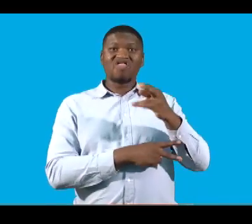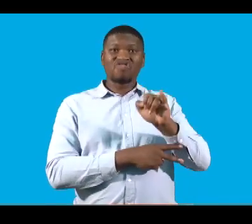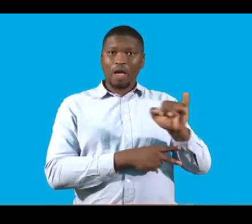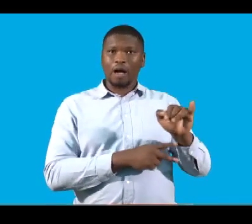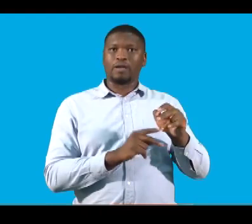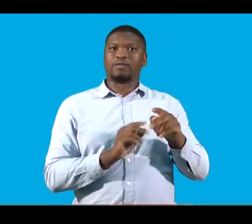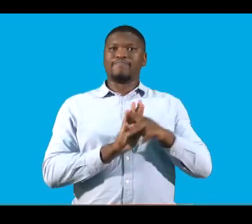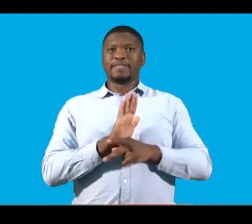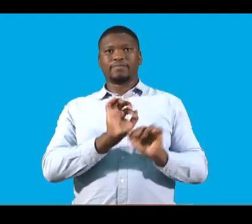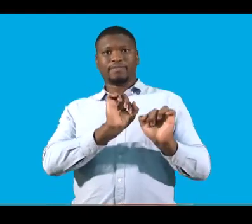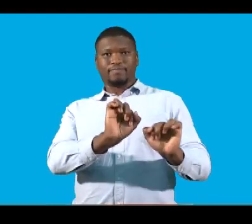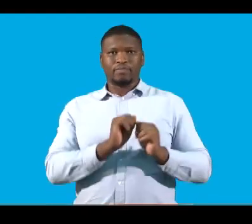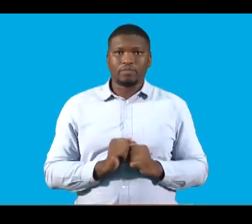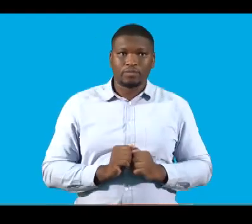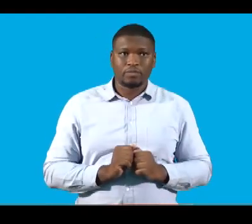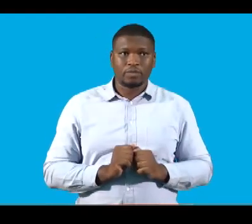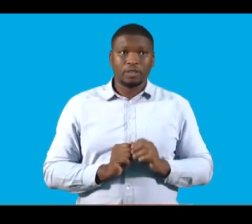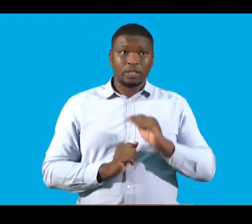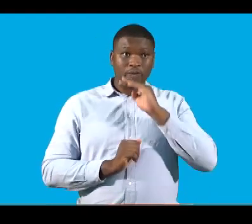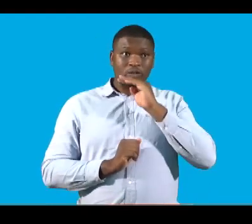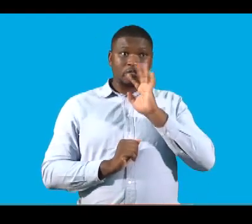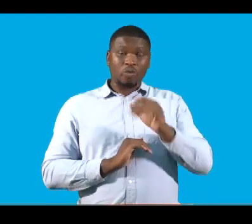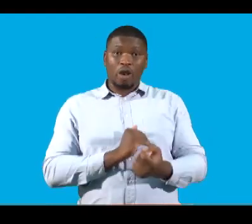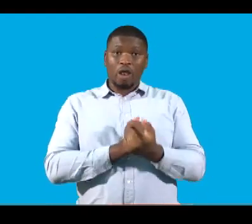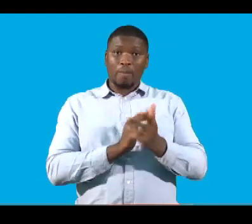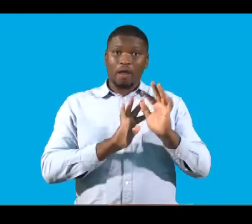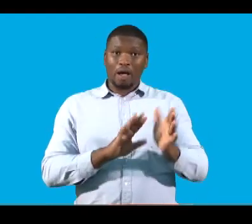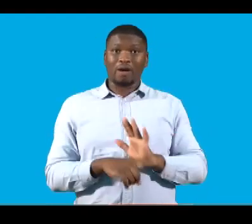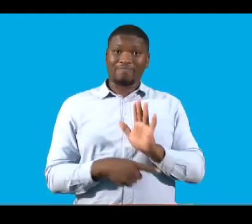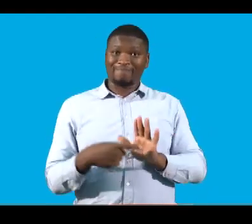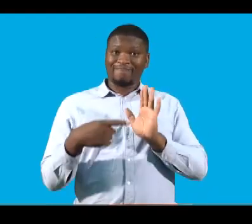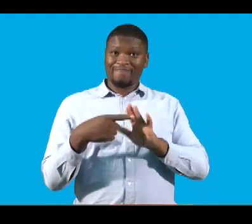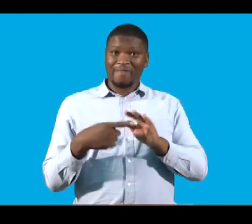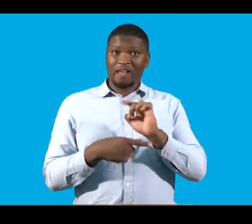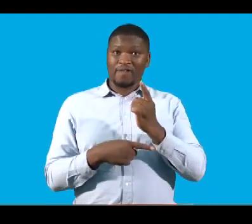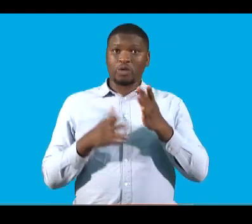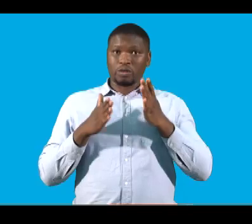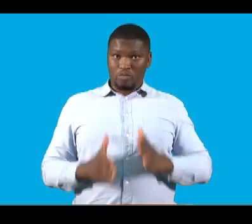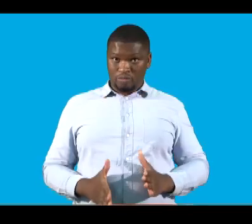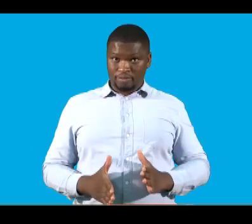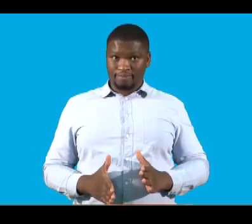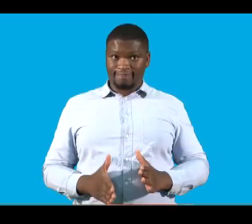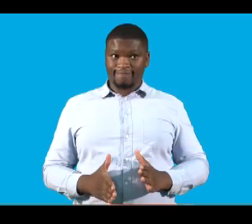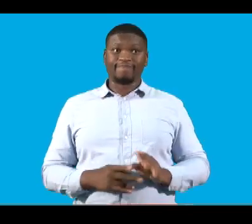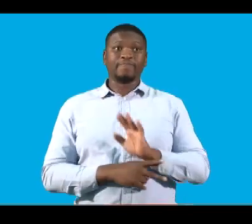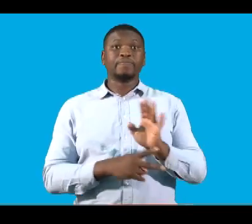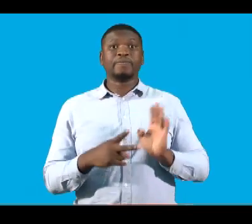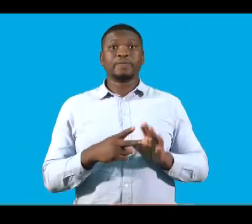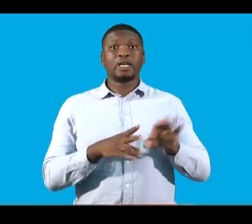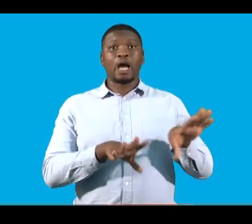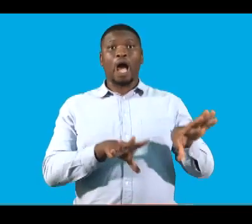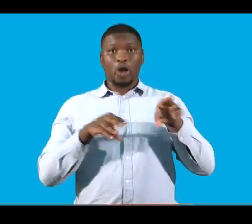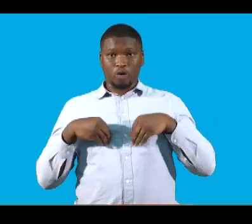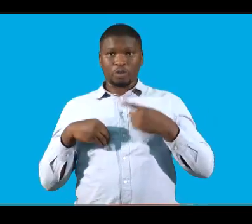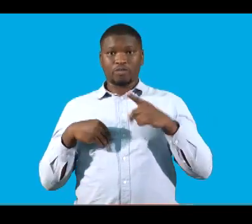principles. So this is going to be our first body paragraph, right? His adoption of